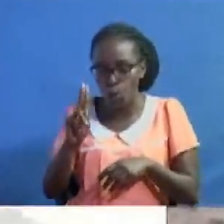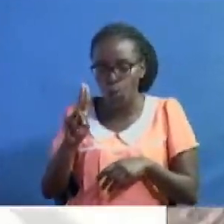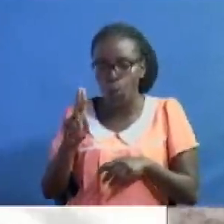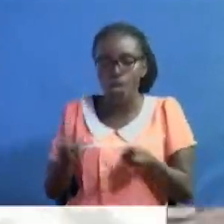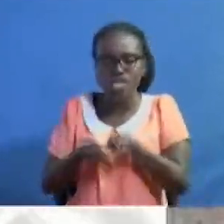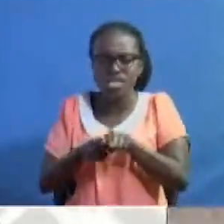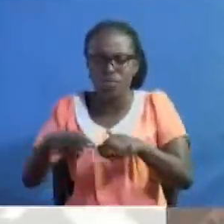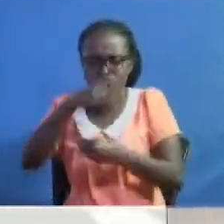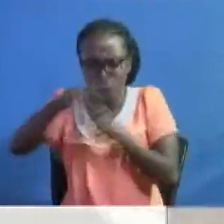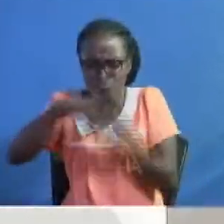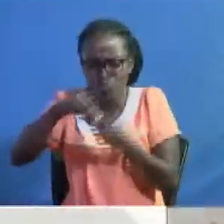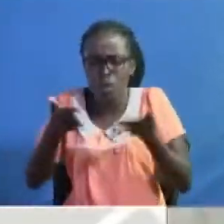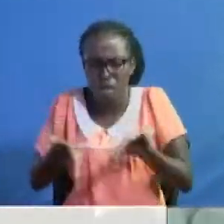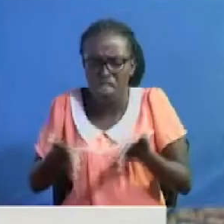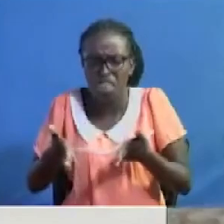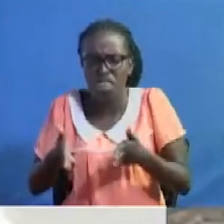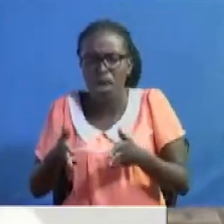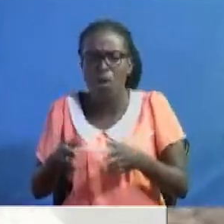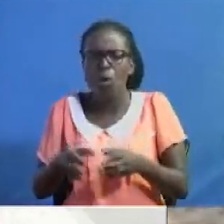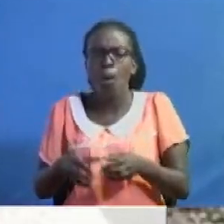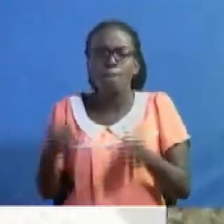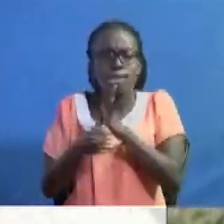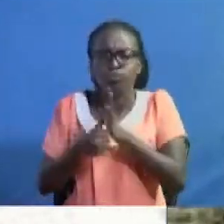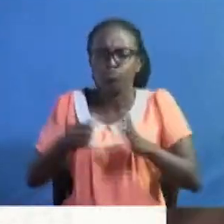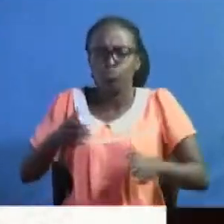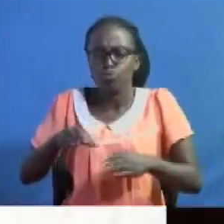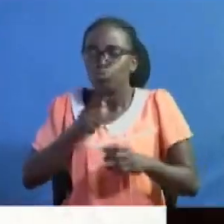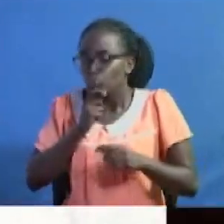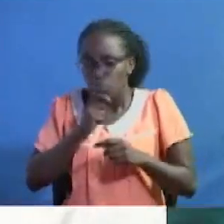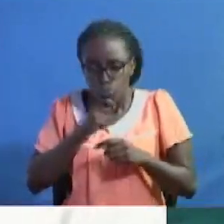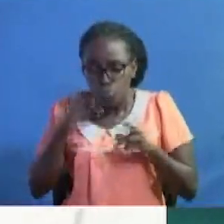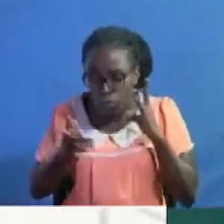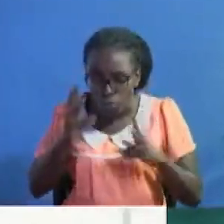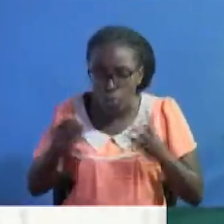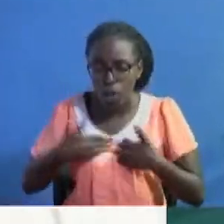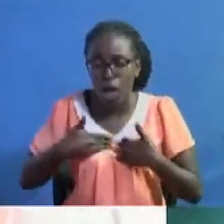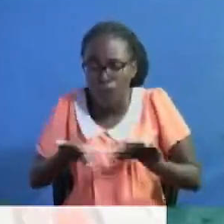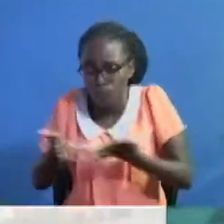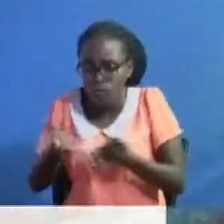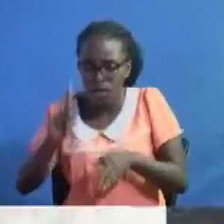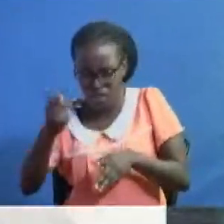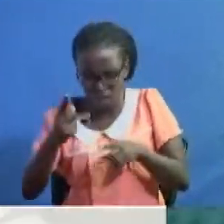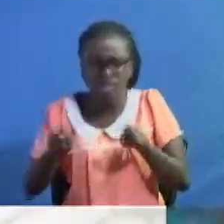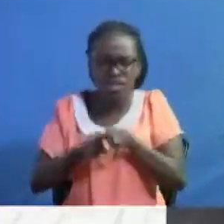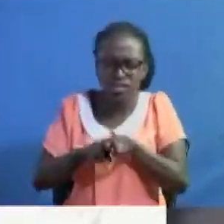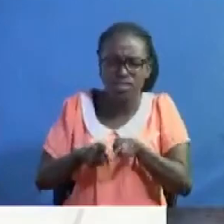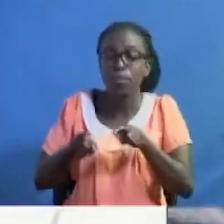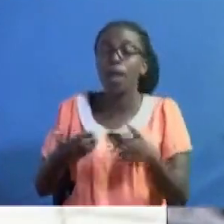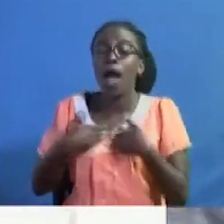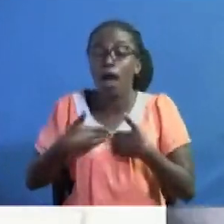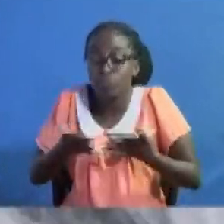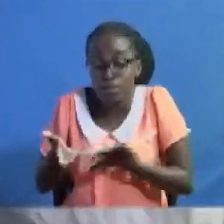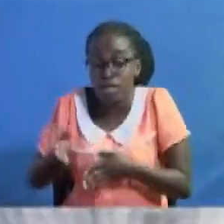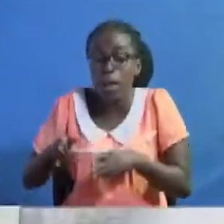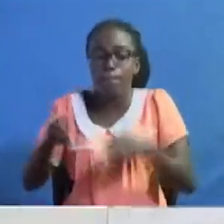sacks, a mystery that caused horror and panic among Mukuru residents and Kenyans alike. The discovery of 2 more female bodies